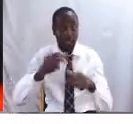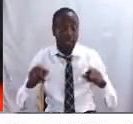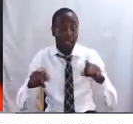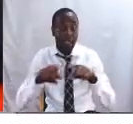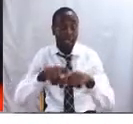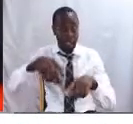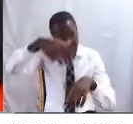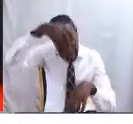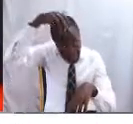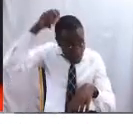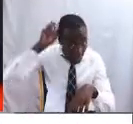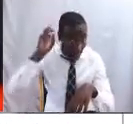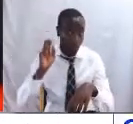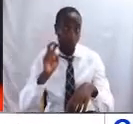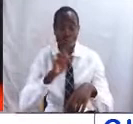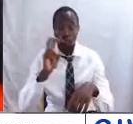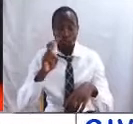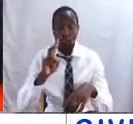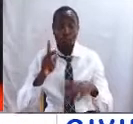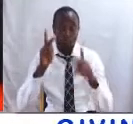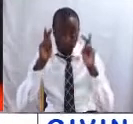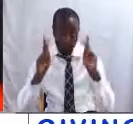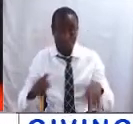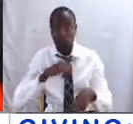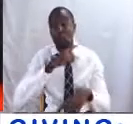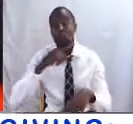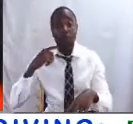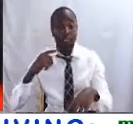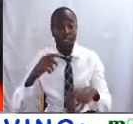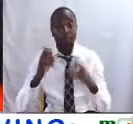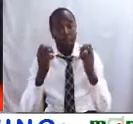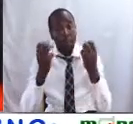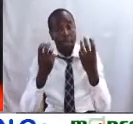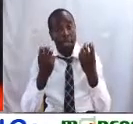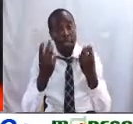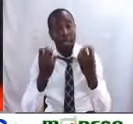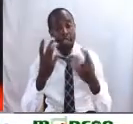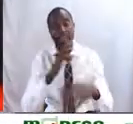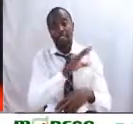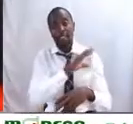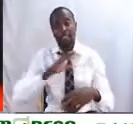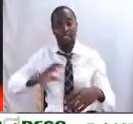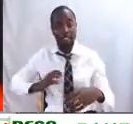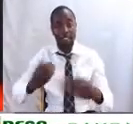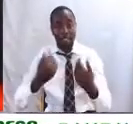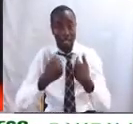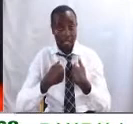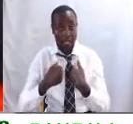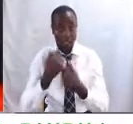a lion, looking for somebody to devour. Many Christians have their full armor with